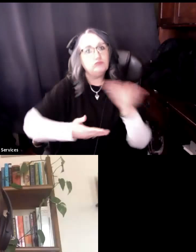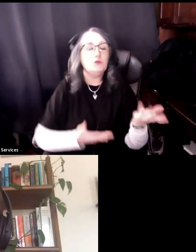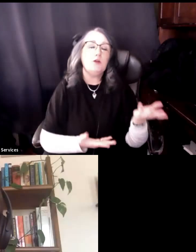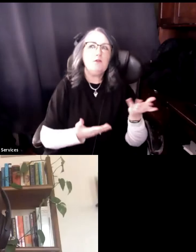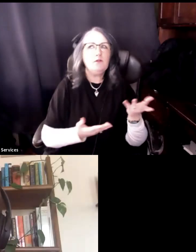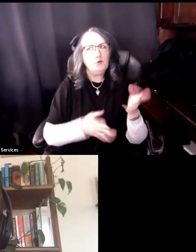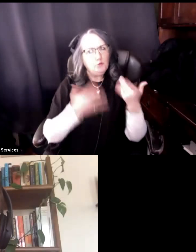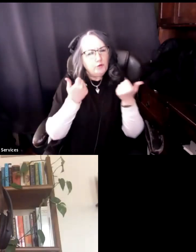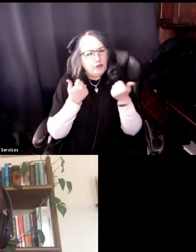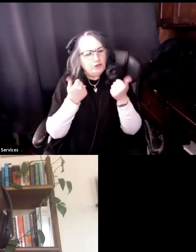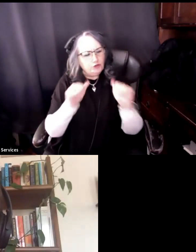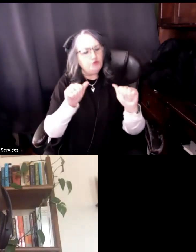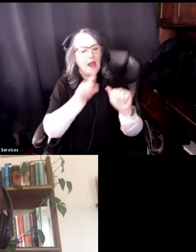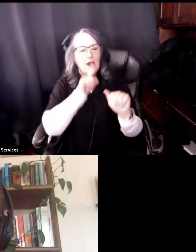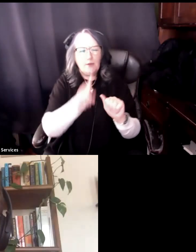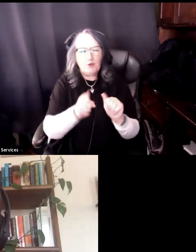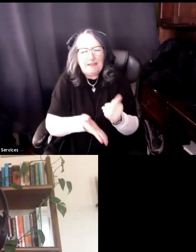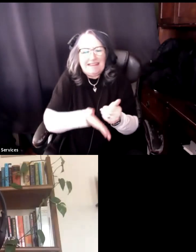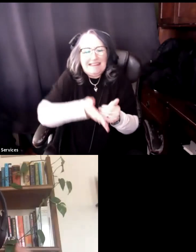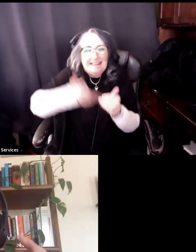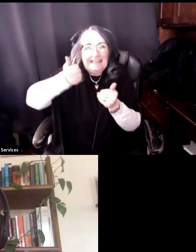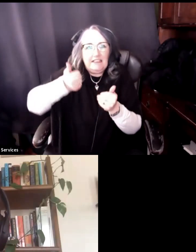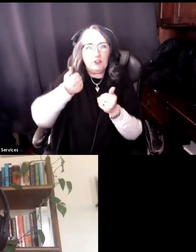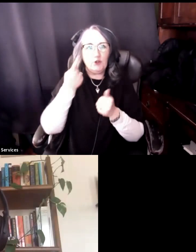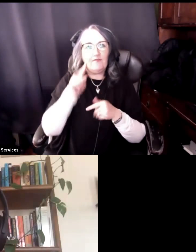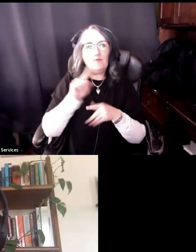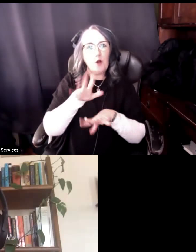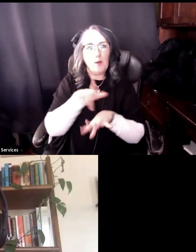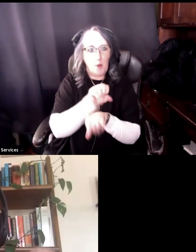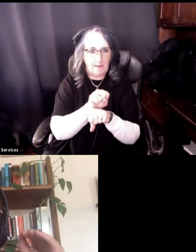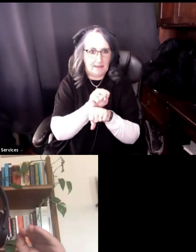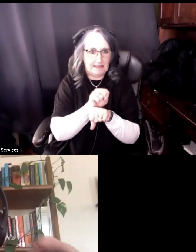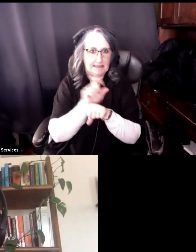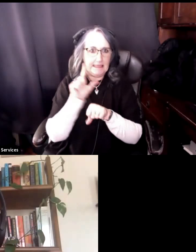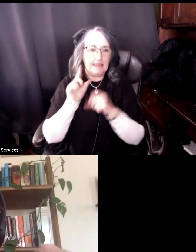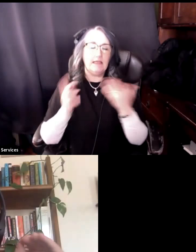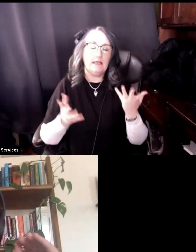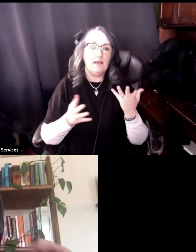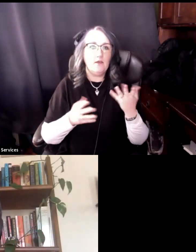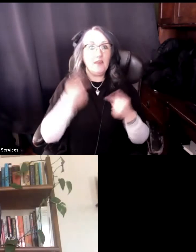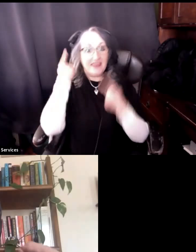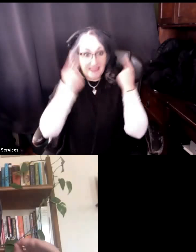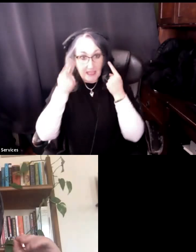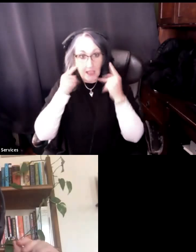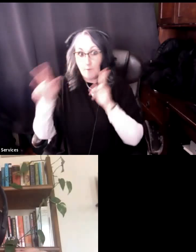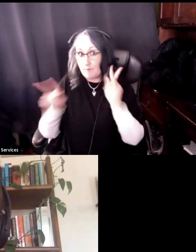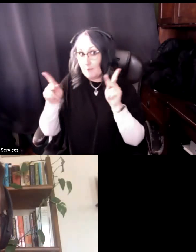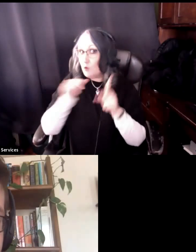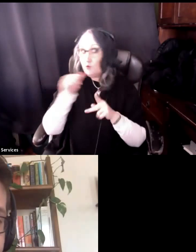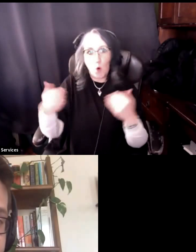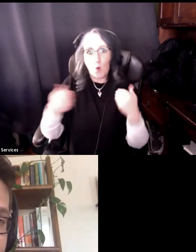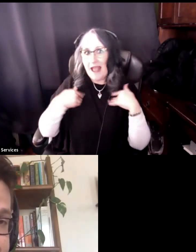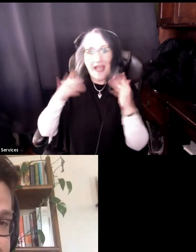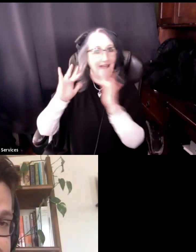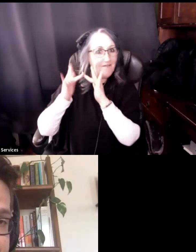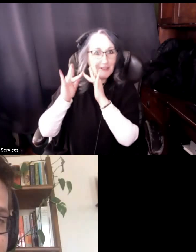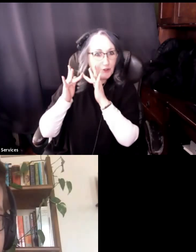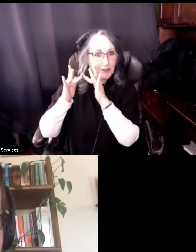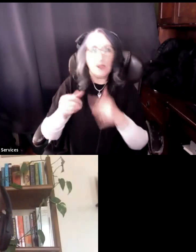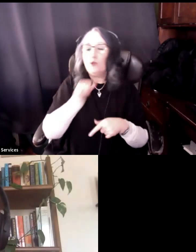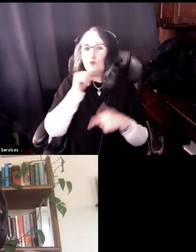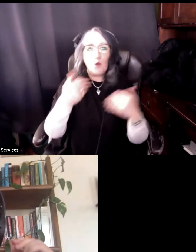it easier and easier as possible for those appointments, taking into consideration individuals who don't have internet access, individuals who have